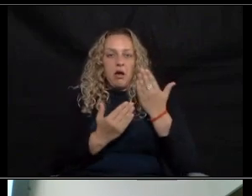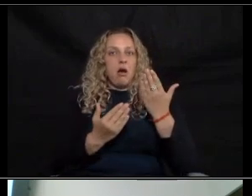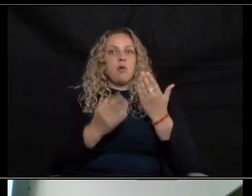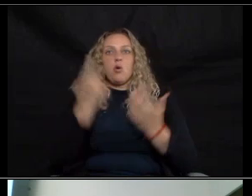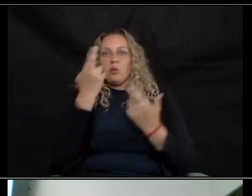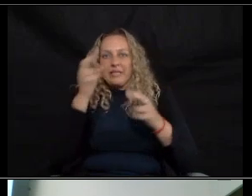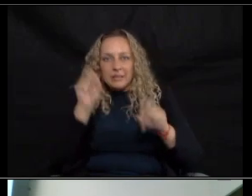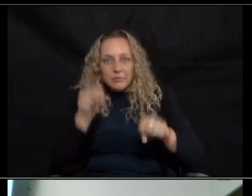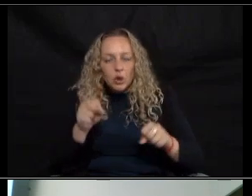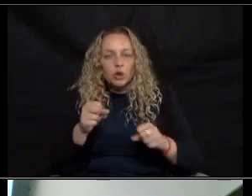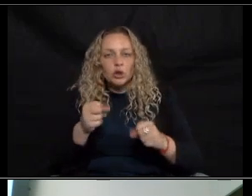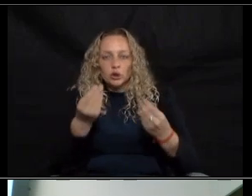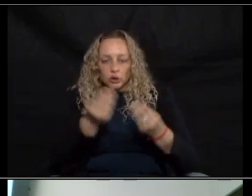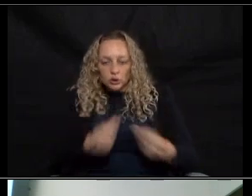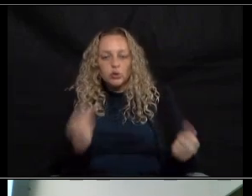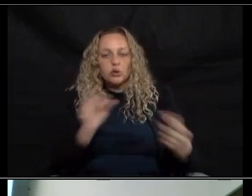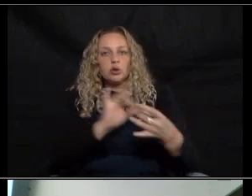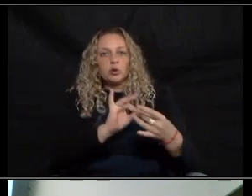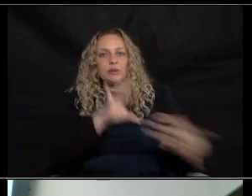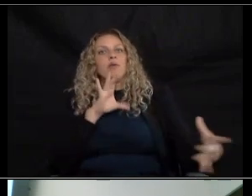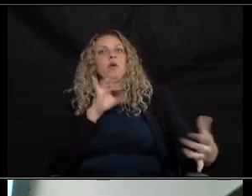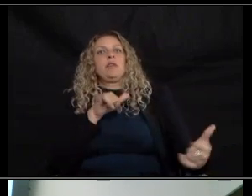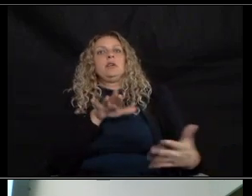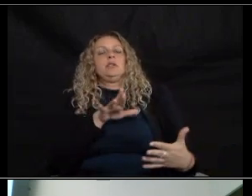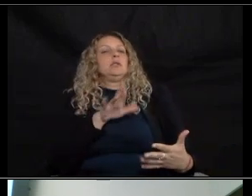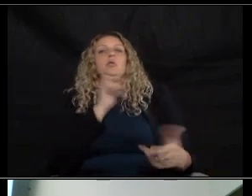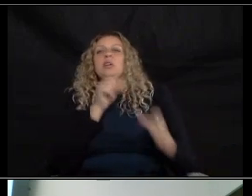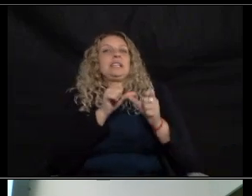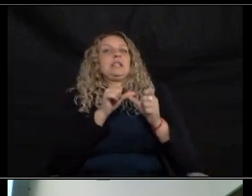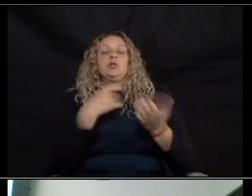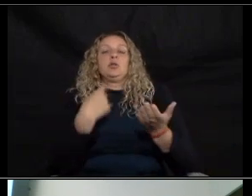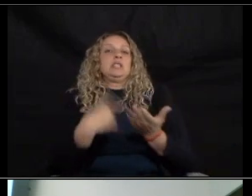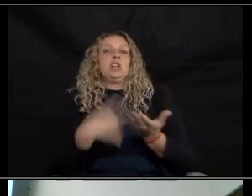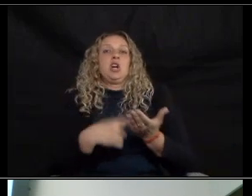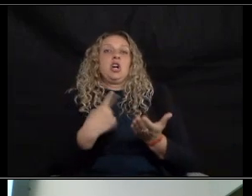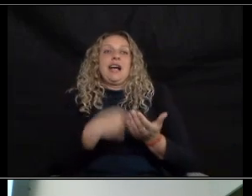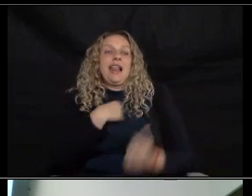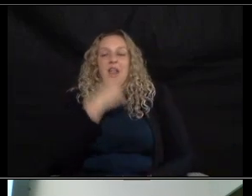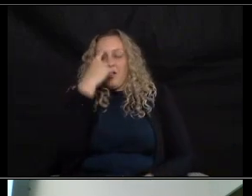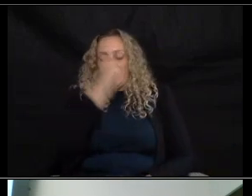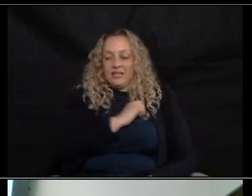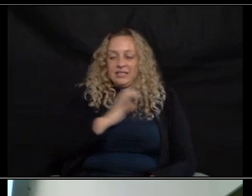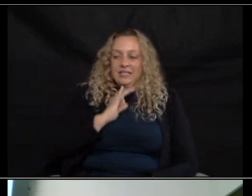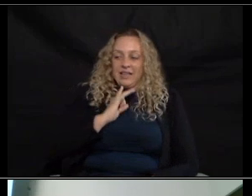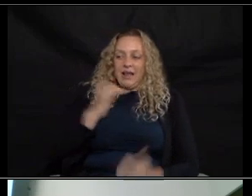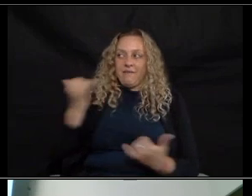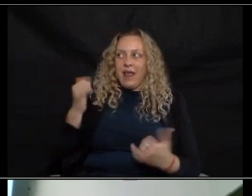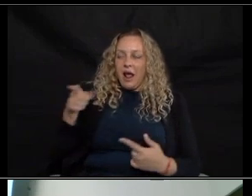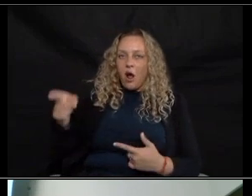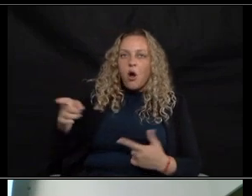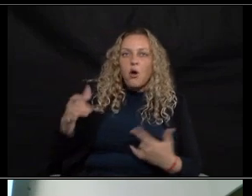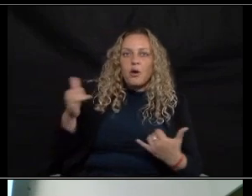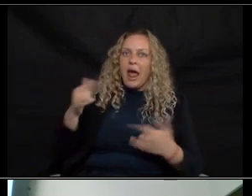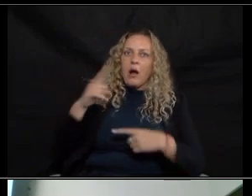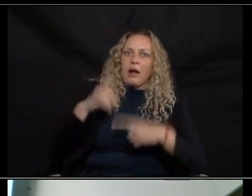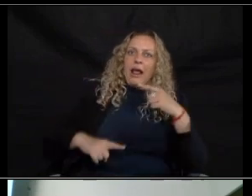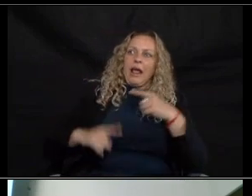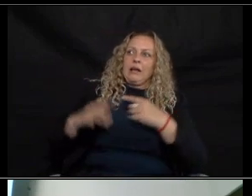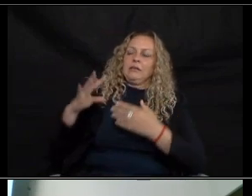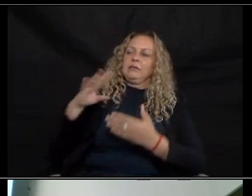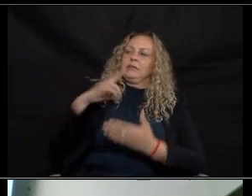solution to sever this relationship. I don't think we should continue to talk, and I don't think staff is in a position to even advise us